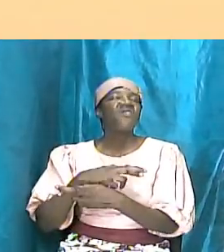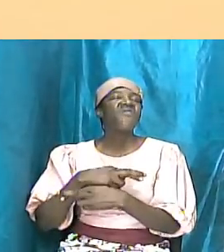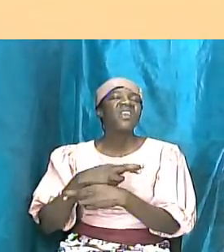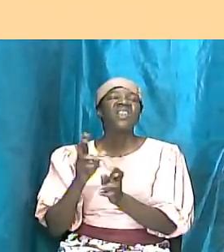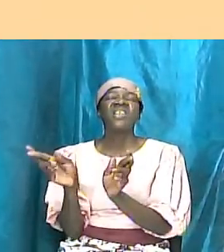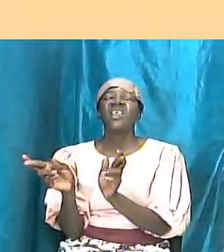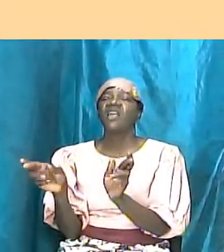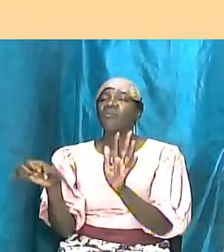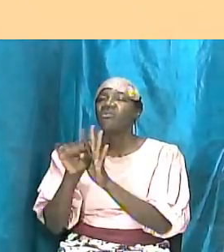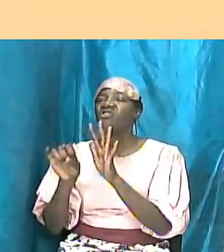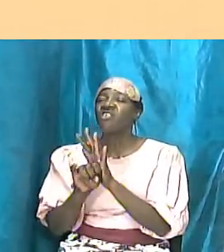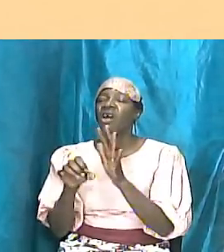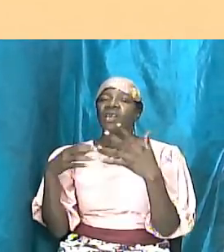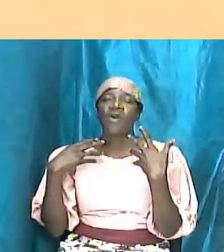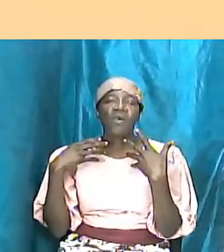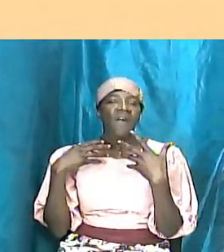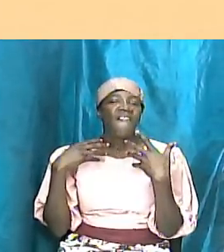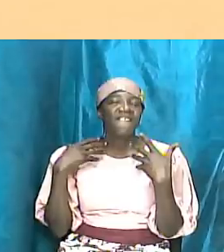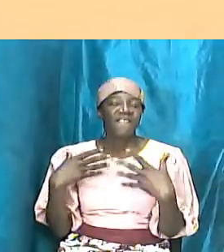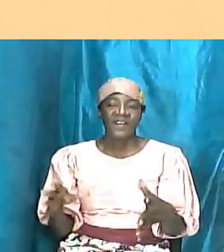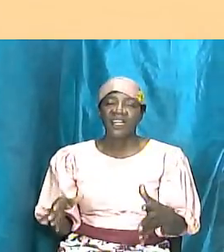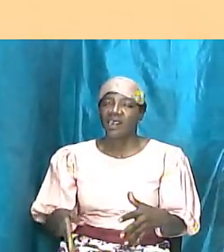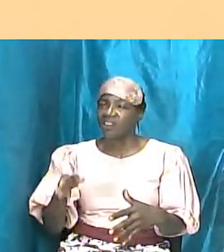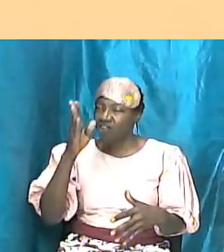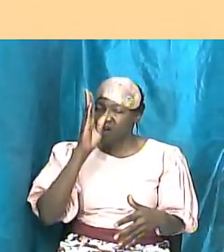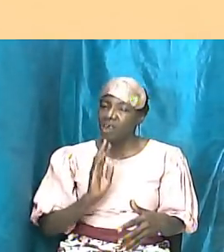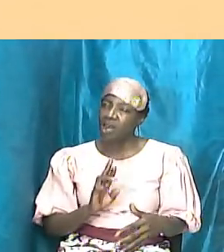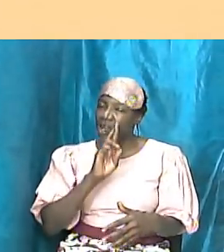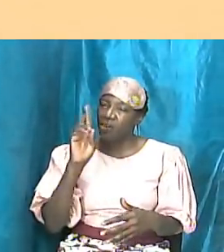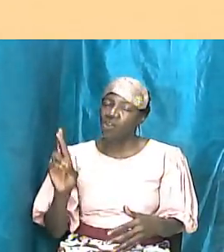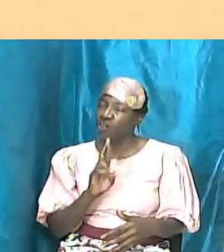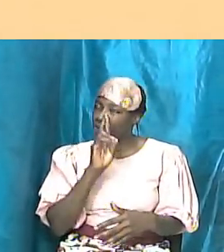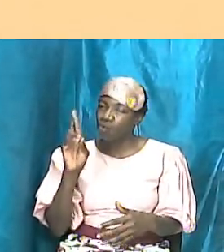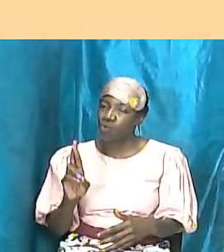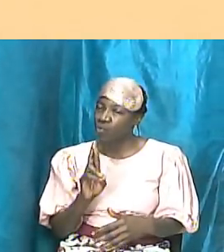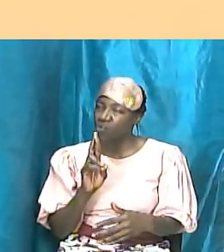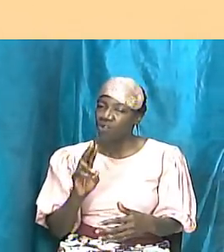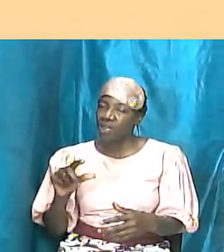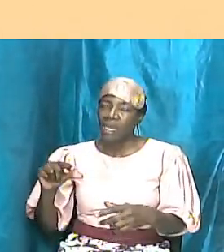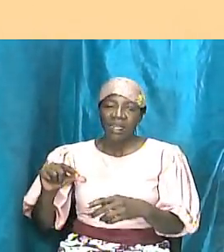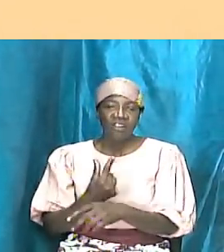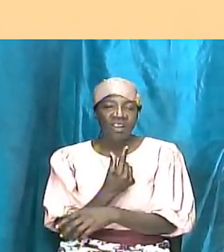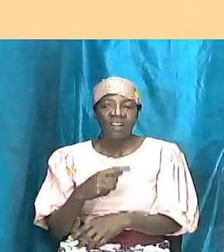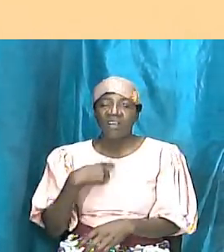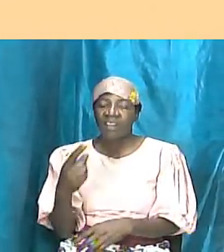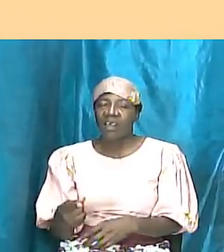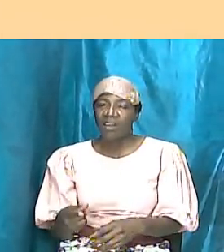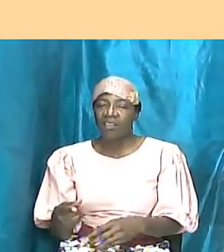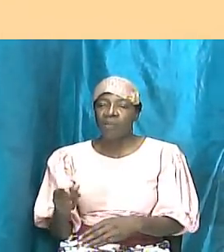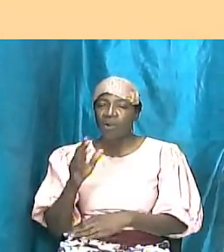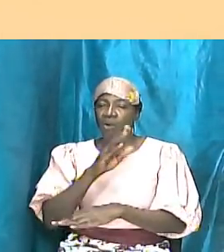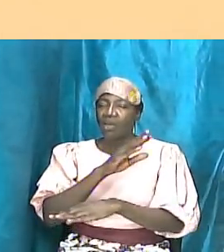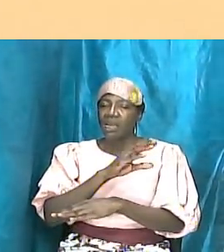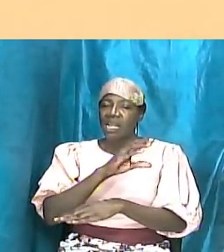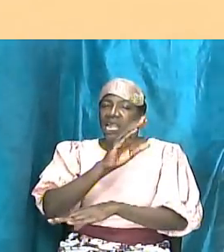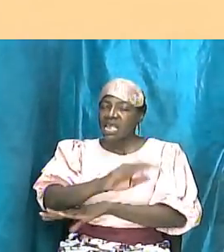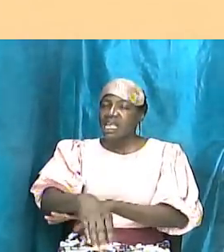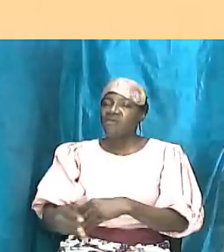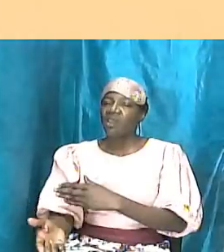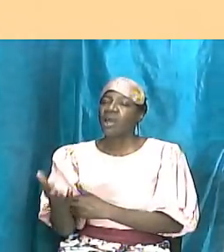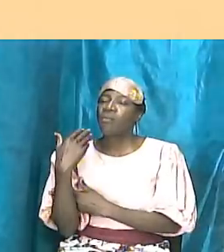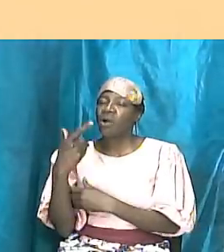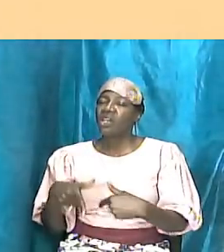complete. God used Genesis in telling us about evening and morning to let us